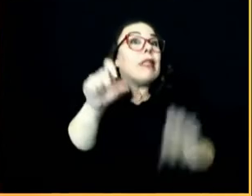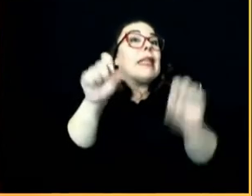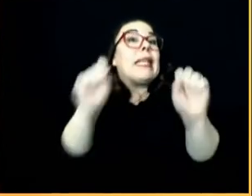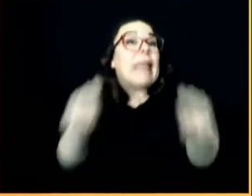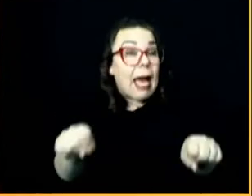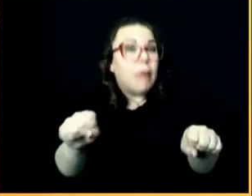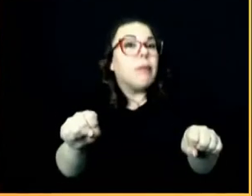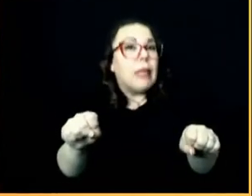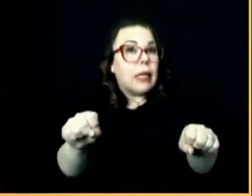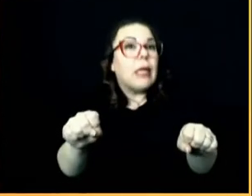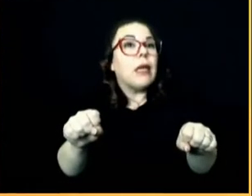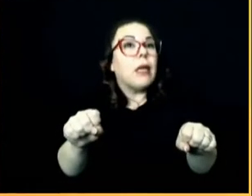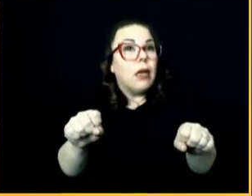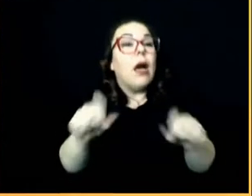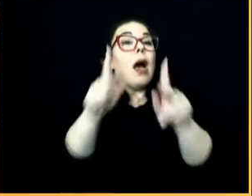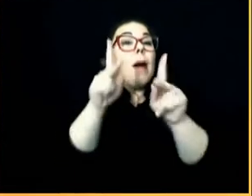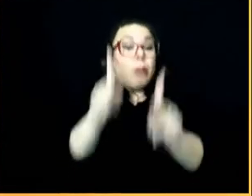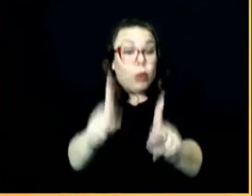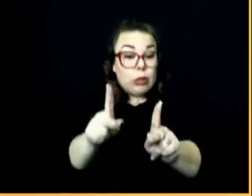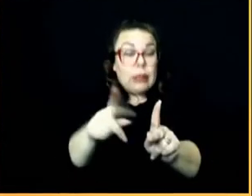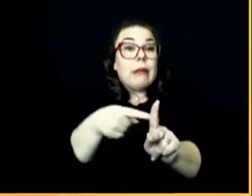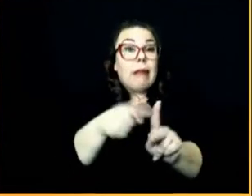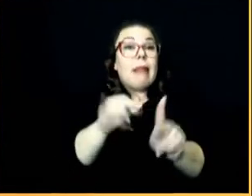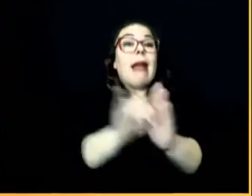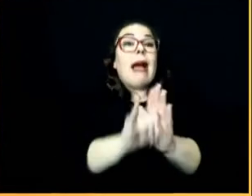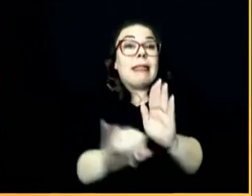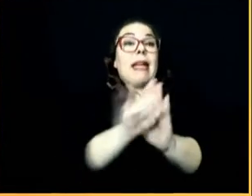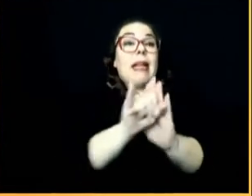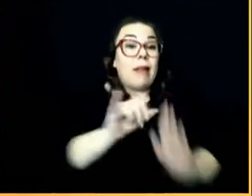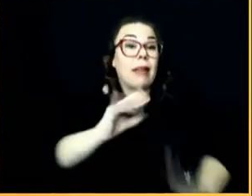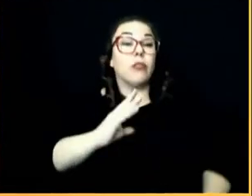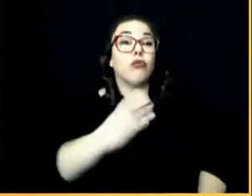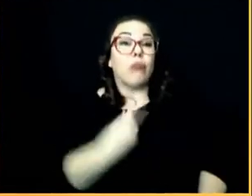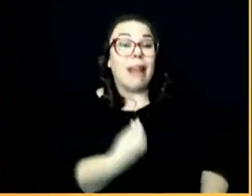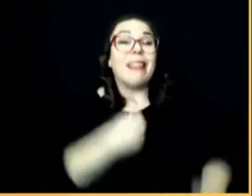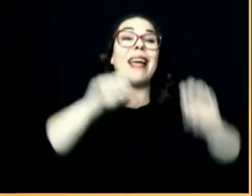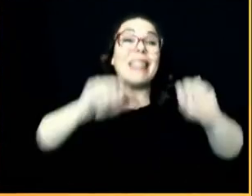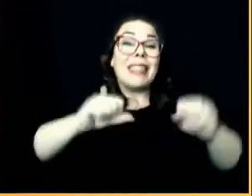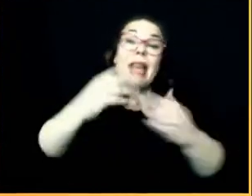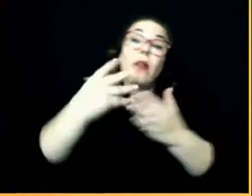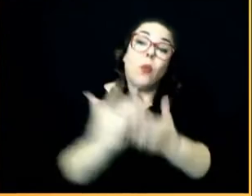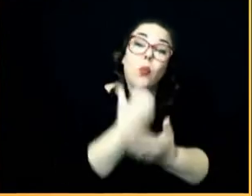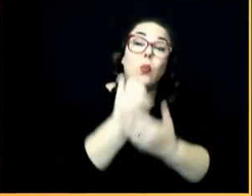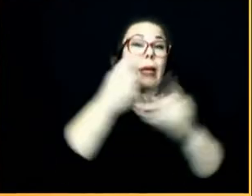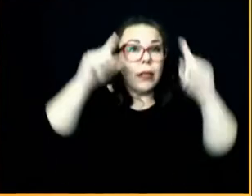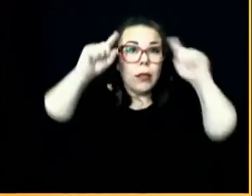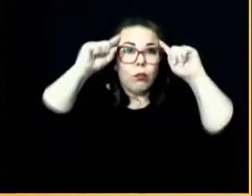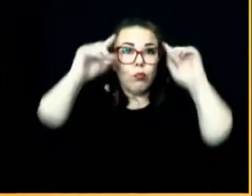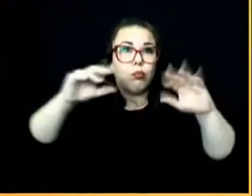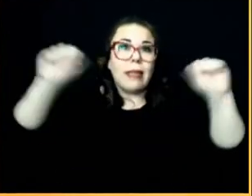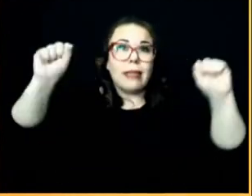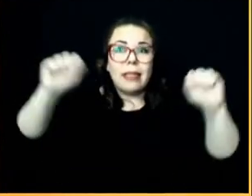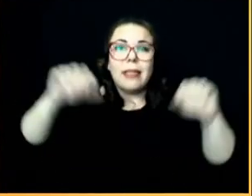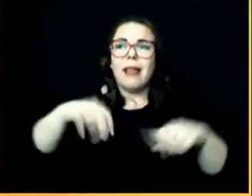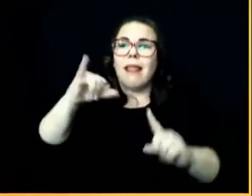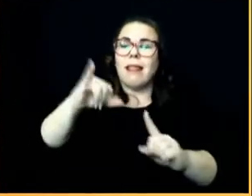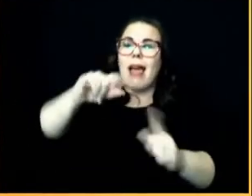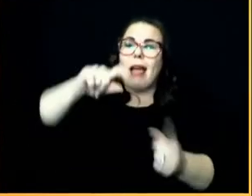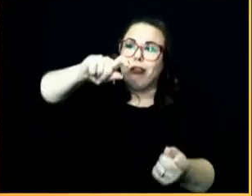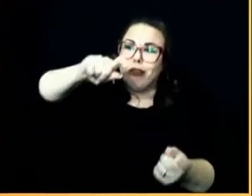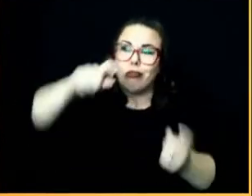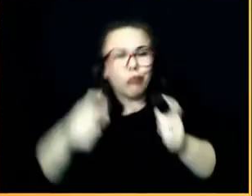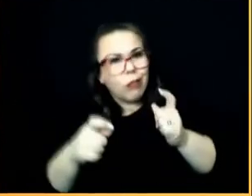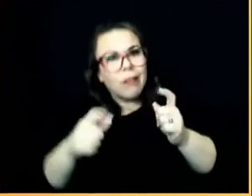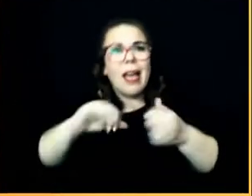be dreaming big in these places and these moments in terms of, as you say, like shifting the way that people think of